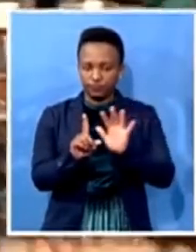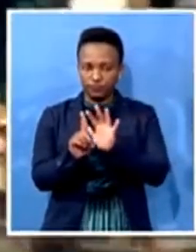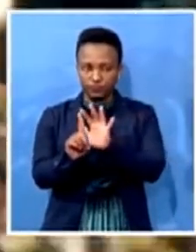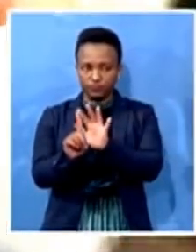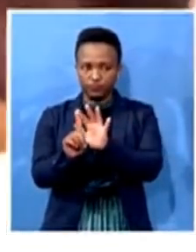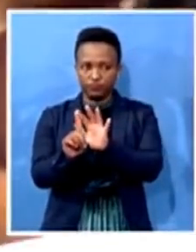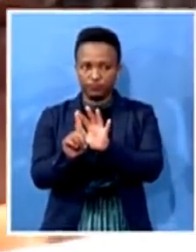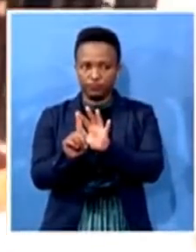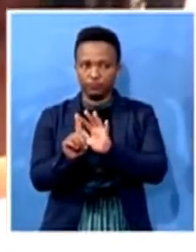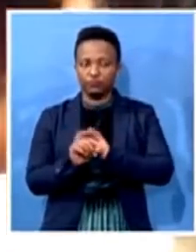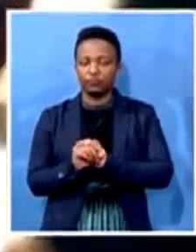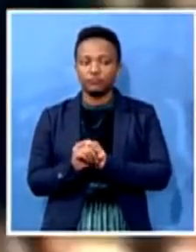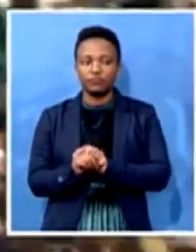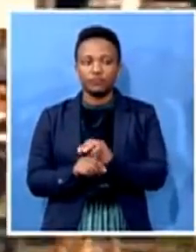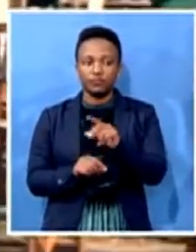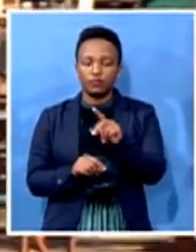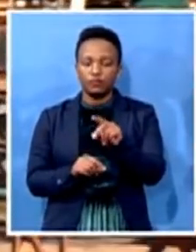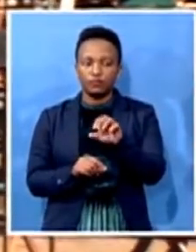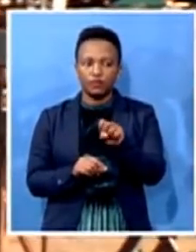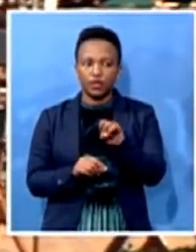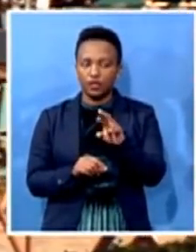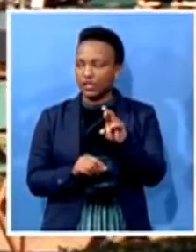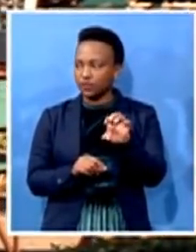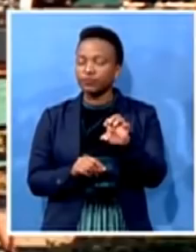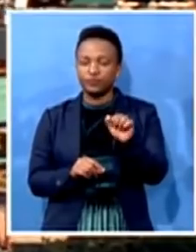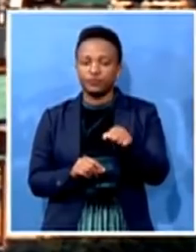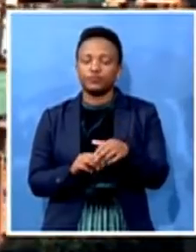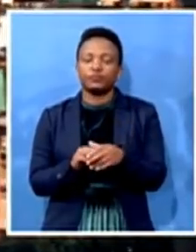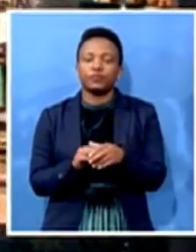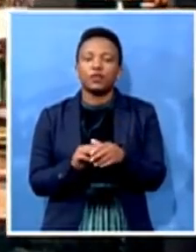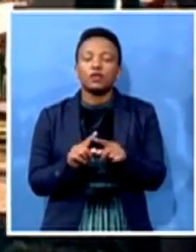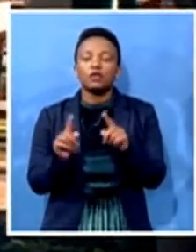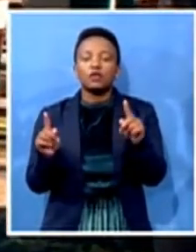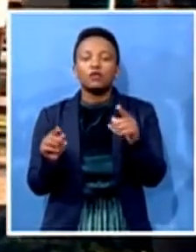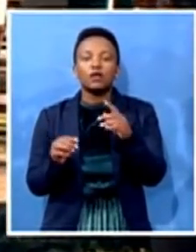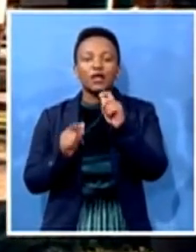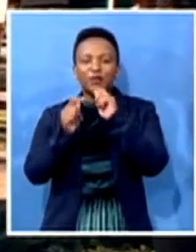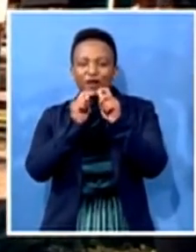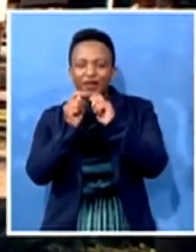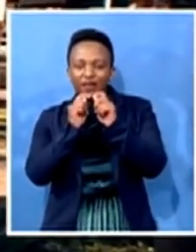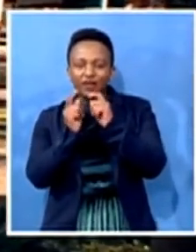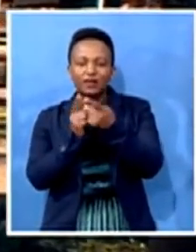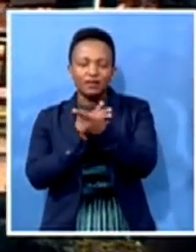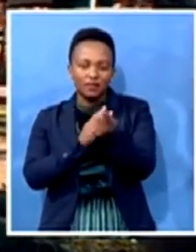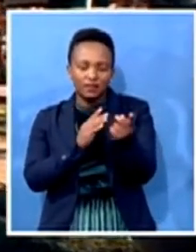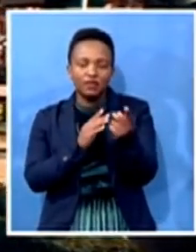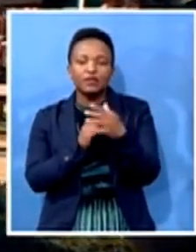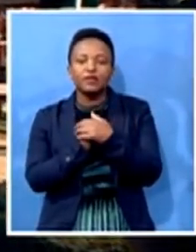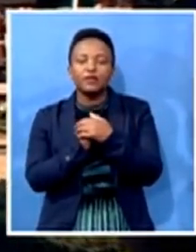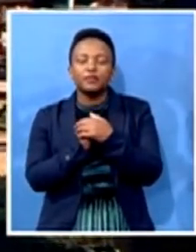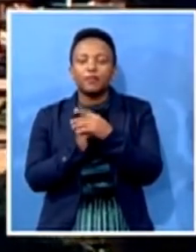Good morning, everyone, and thanks for making time to join us to come and visit our